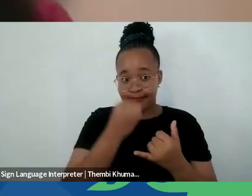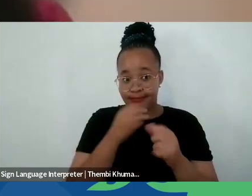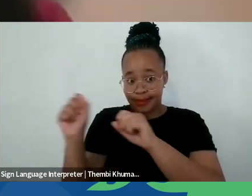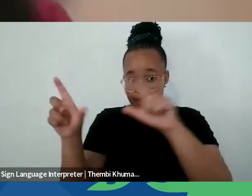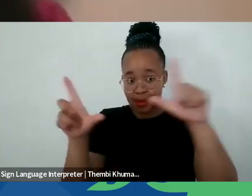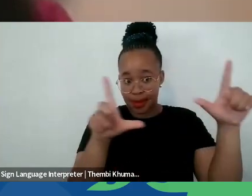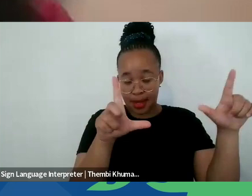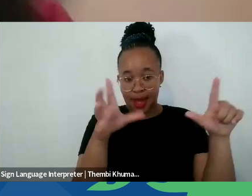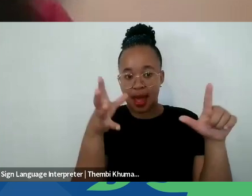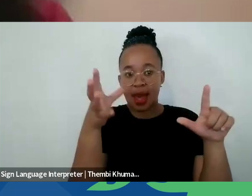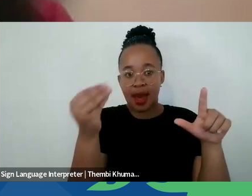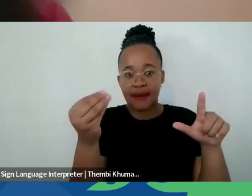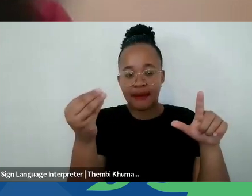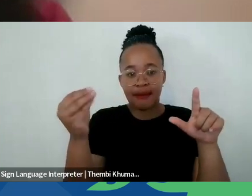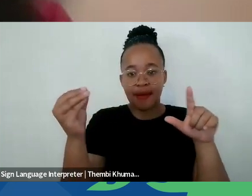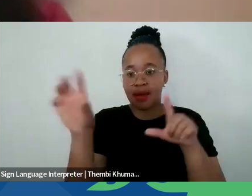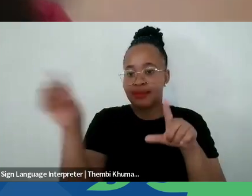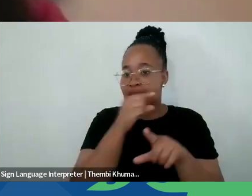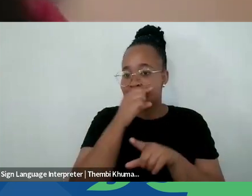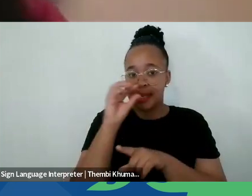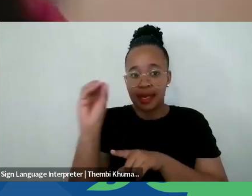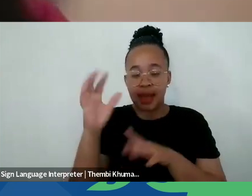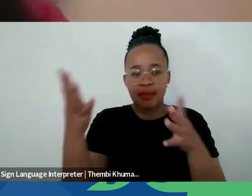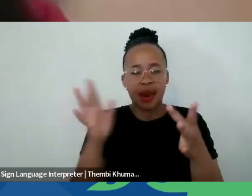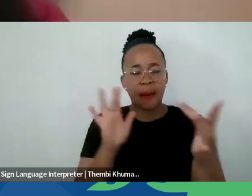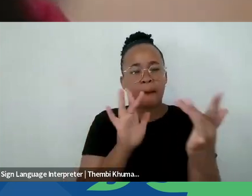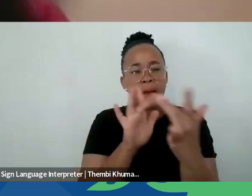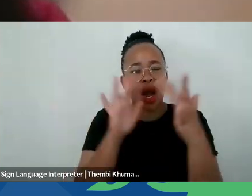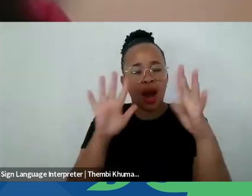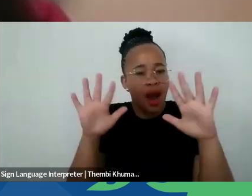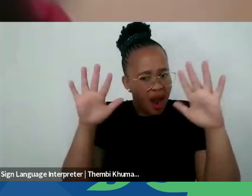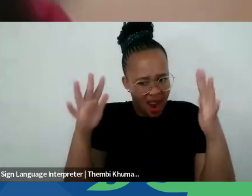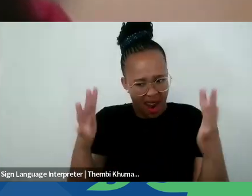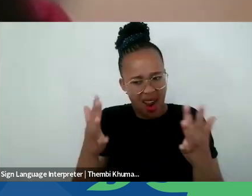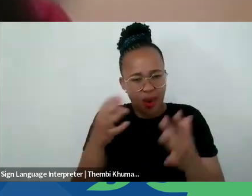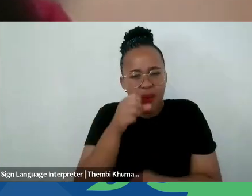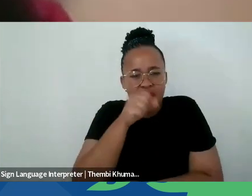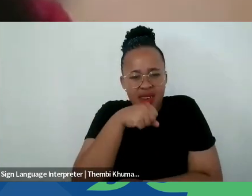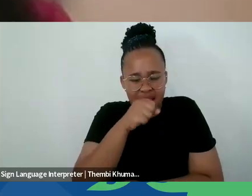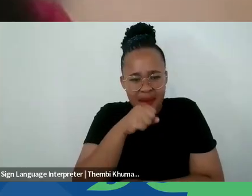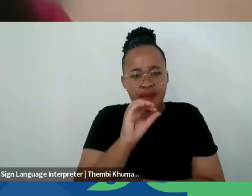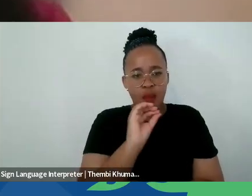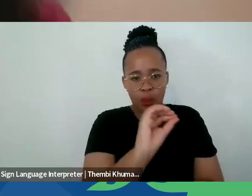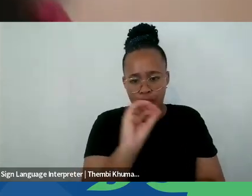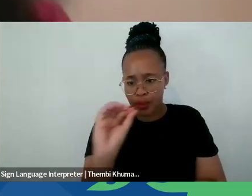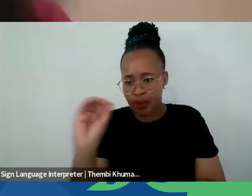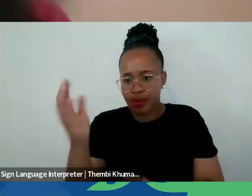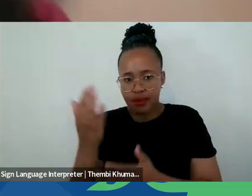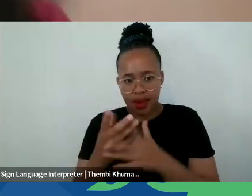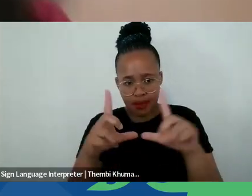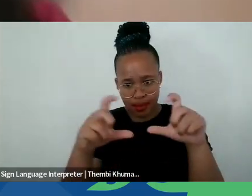access that via Apple or Spotify, or you're welcome to go onto our website to access the link to these